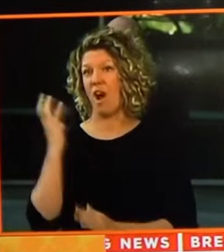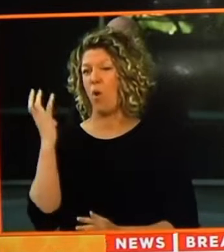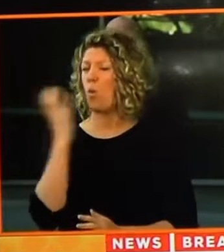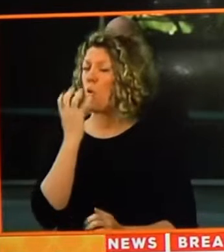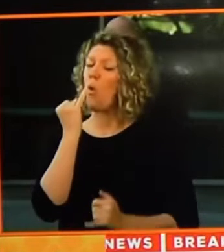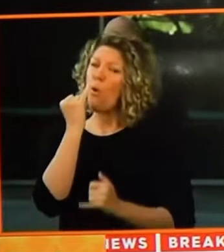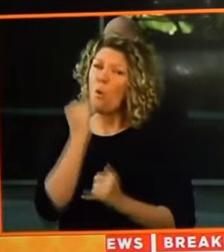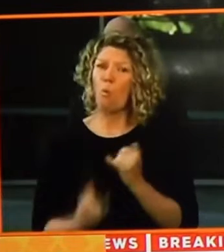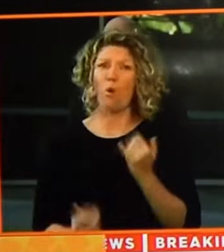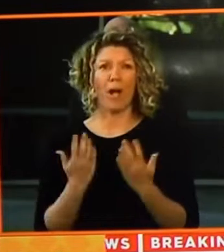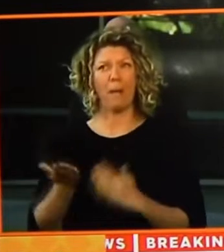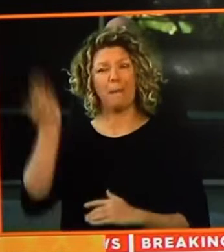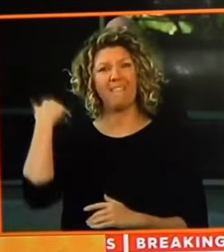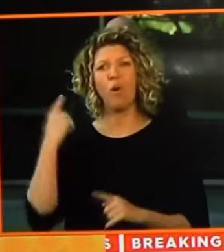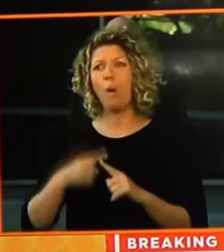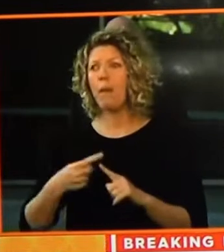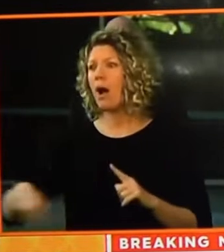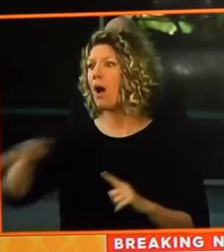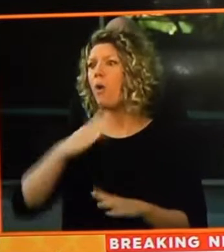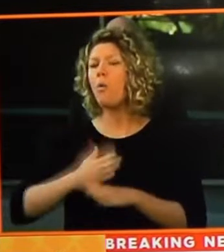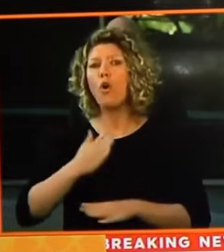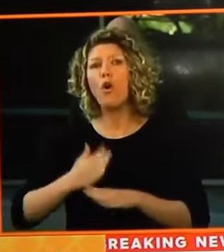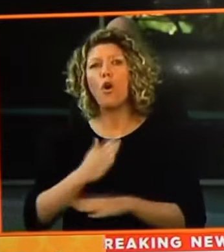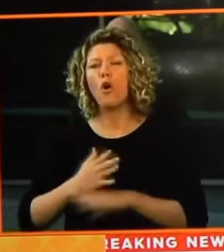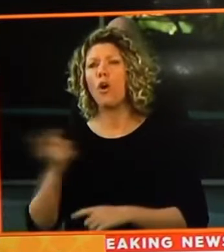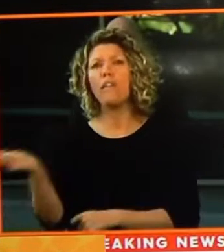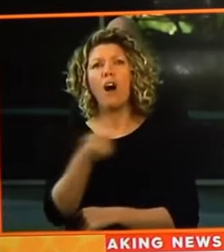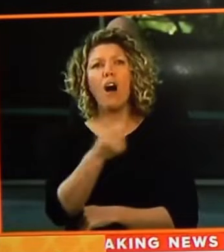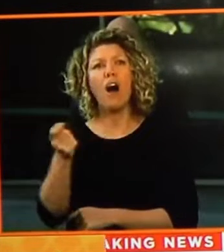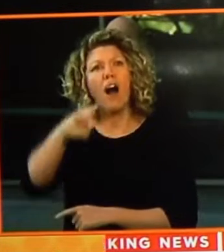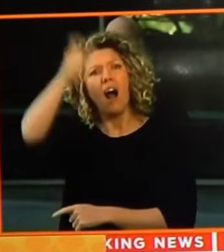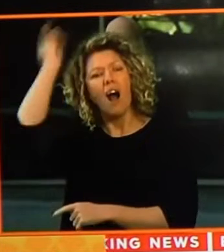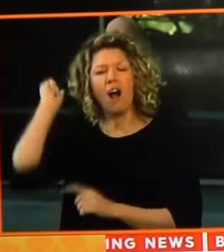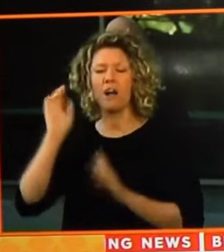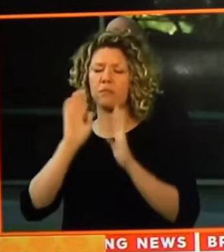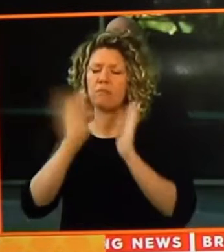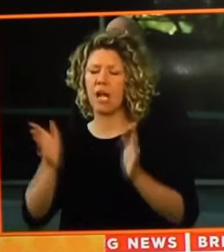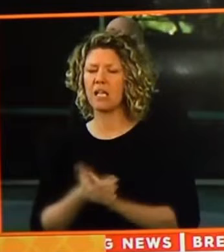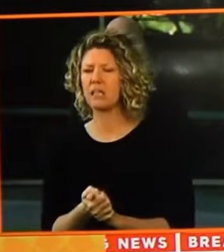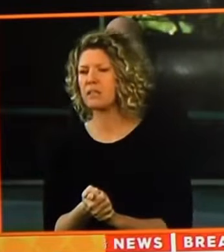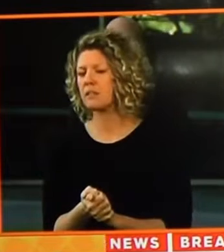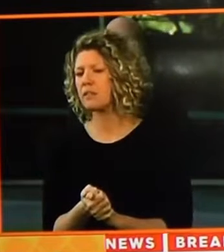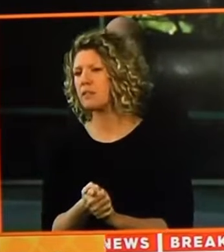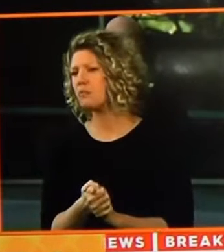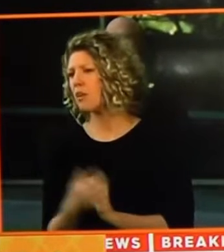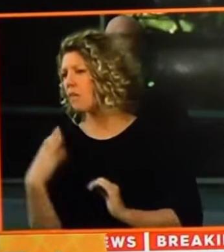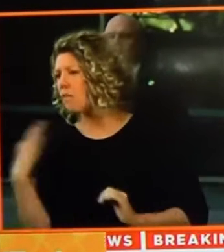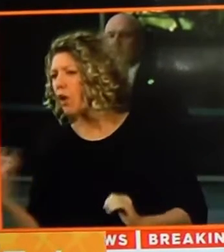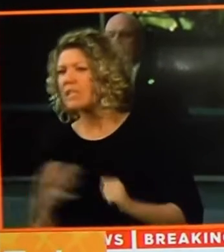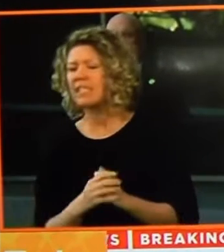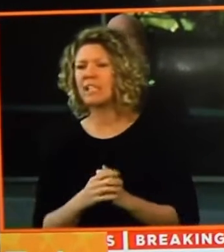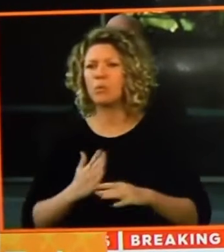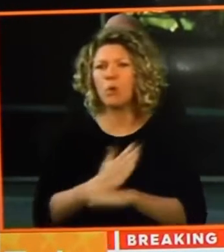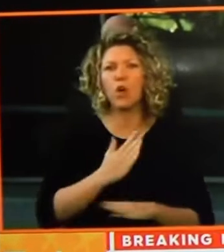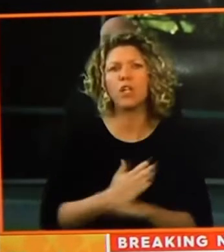can deliver, but I also saw the very best in our people. The frontline firefighting effort, the men and women on the front line, the volunteers